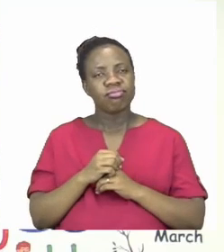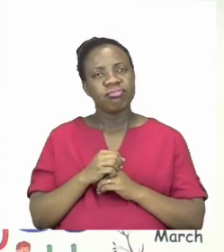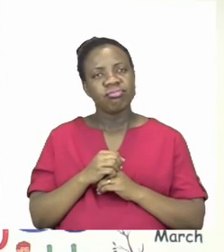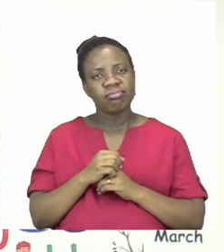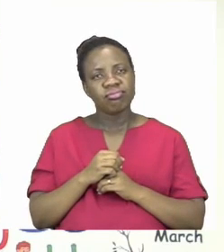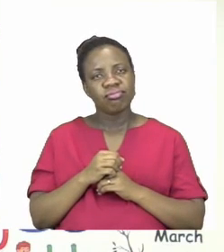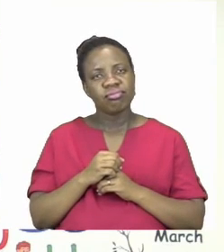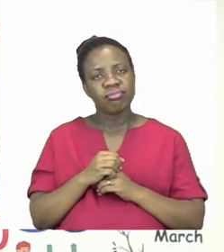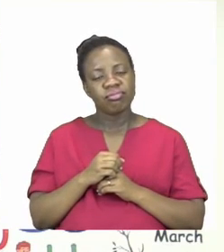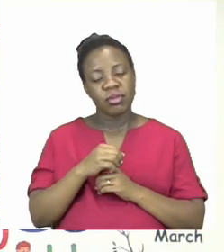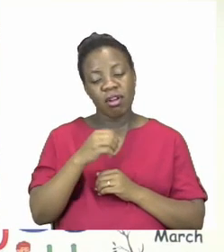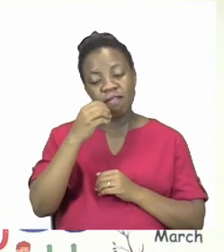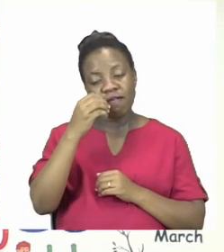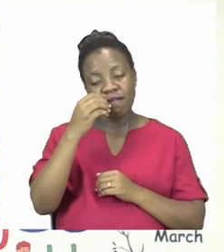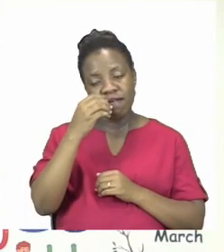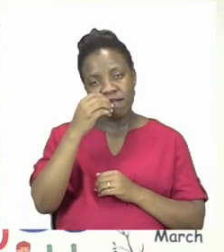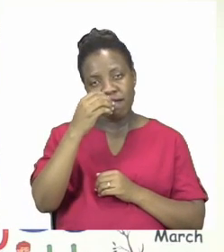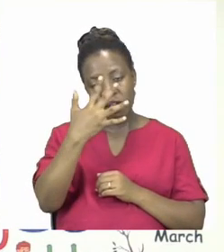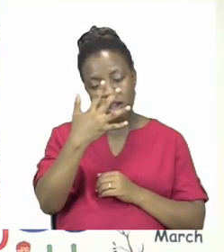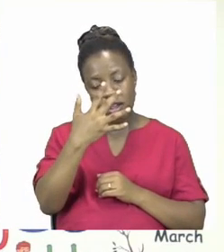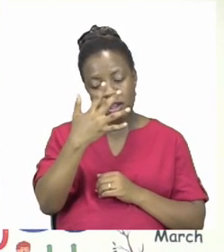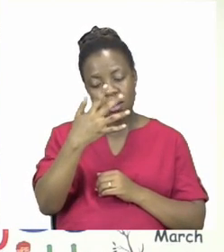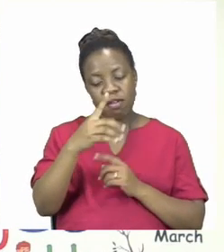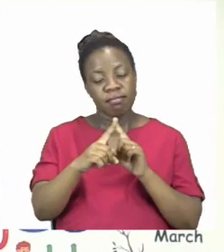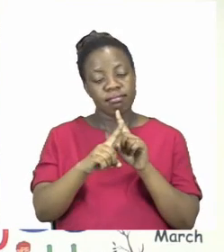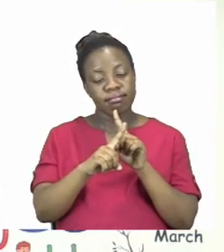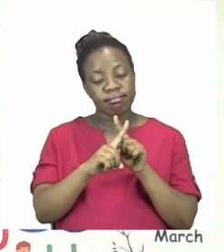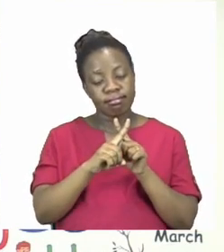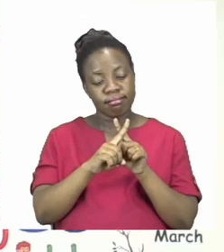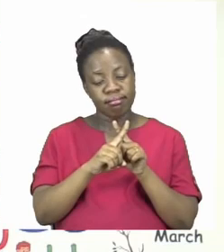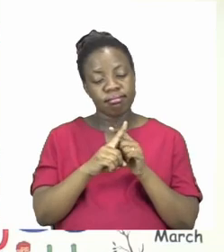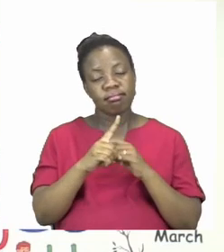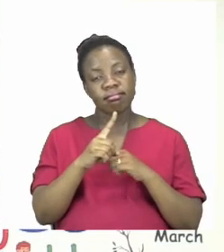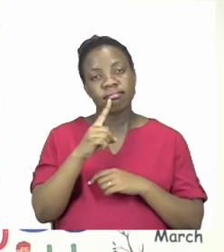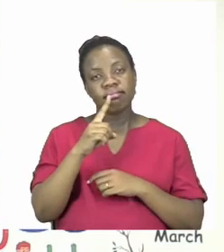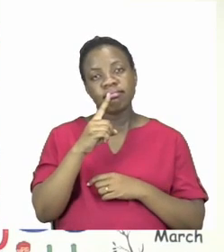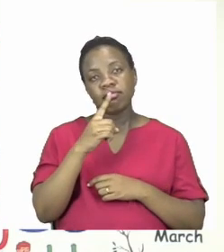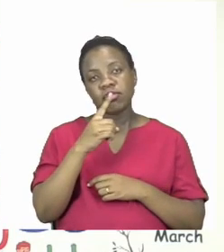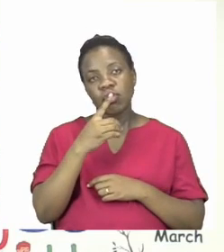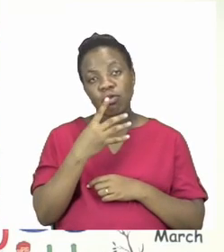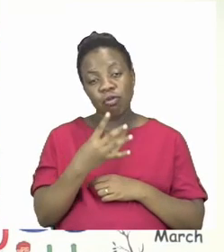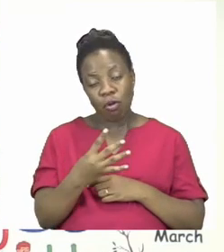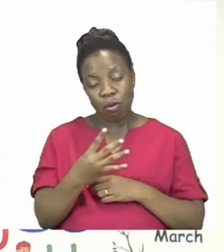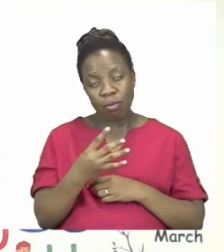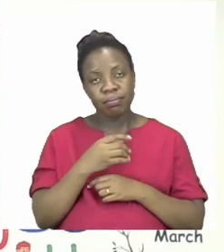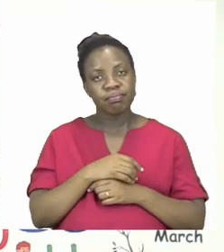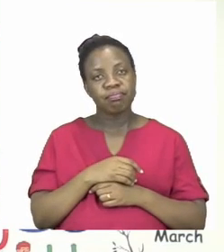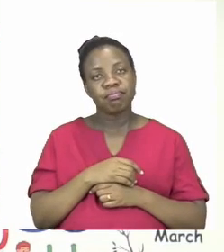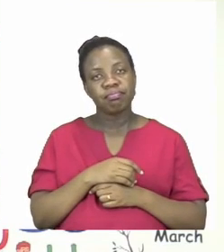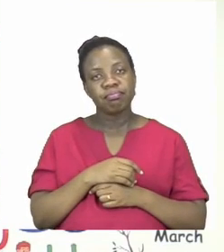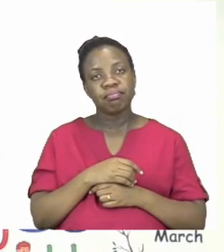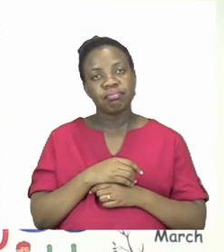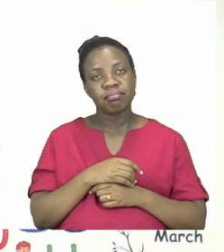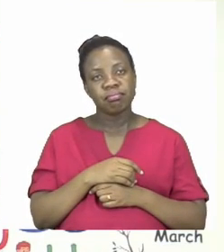is 5 times 4. That means we have to count in 5s